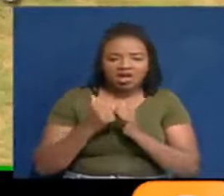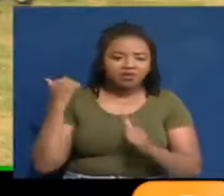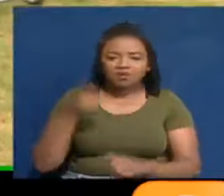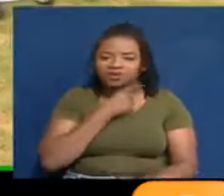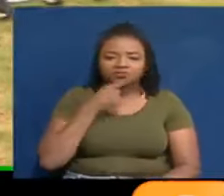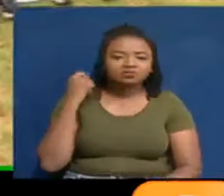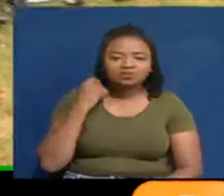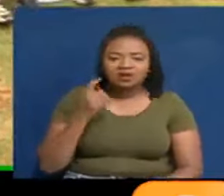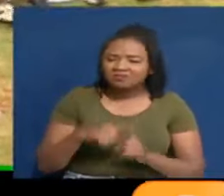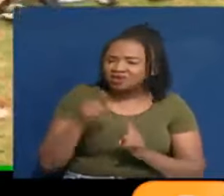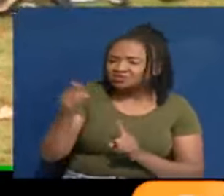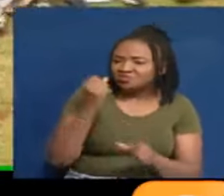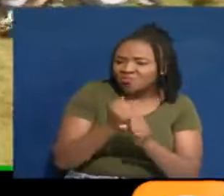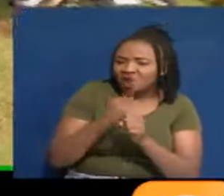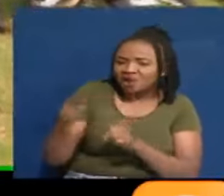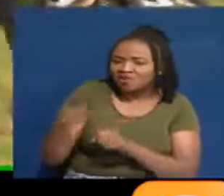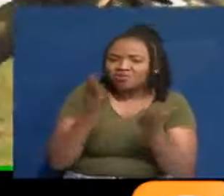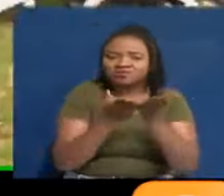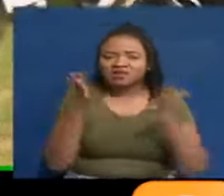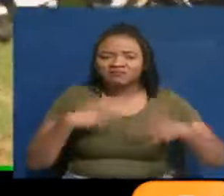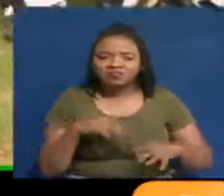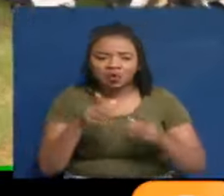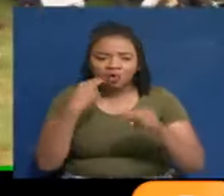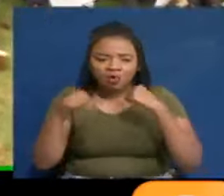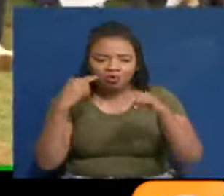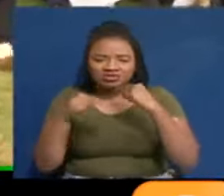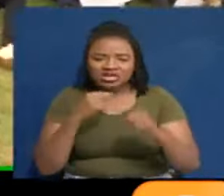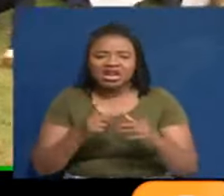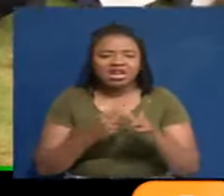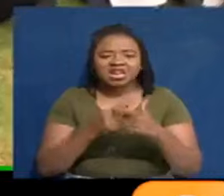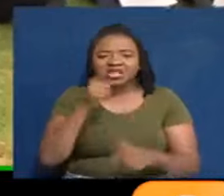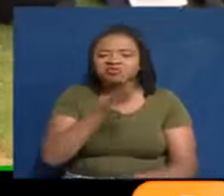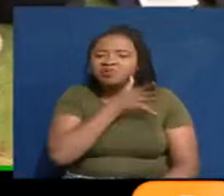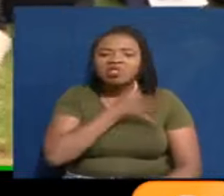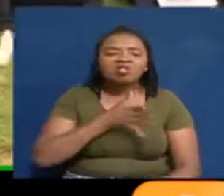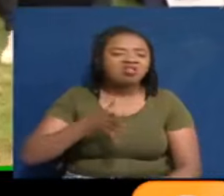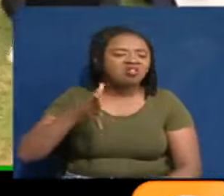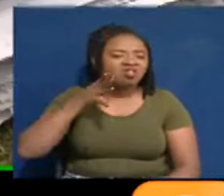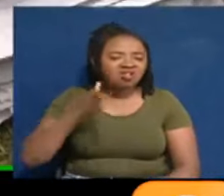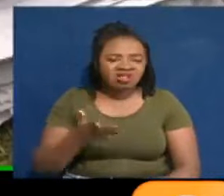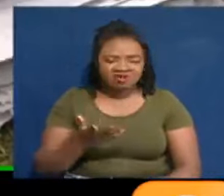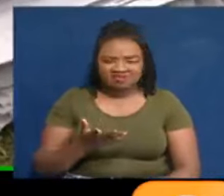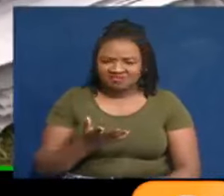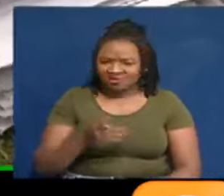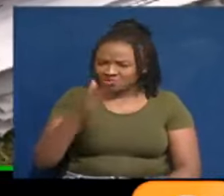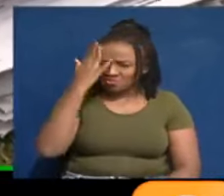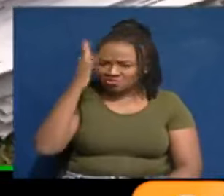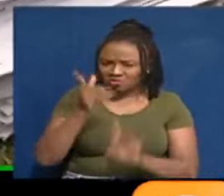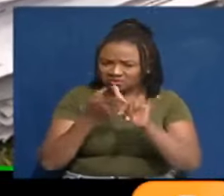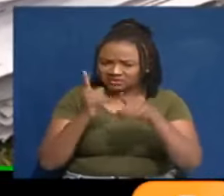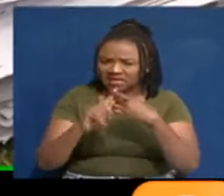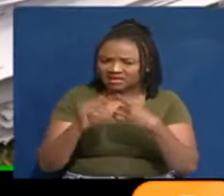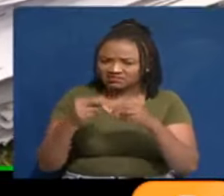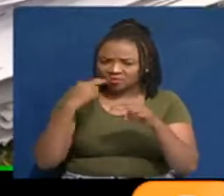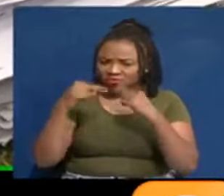work you're doing, you can't go and start serving people in a restaurant, in a hotel, with a beard. You know, that's the industry standards. It's like